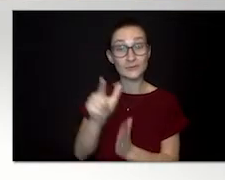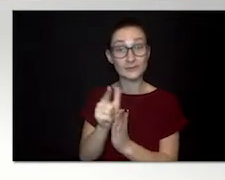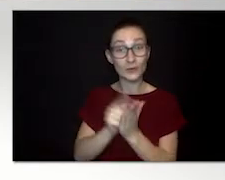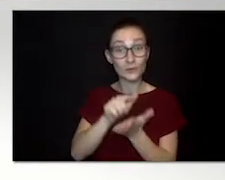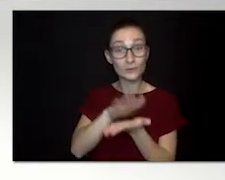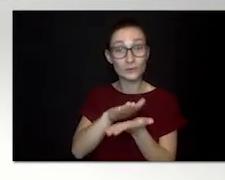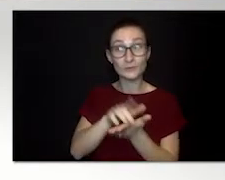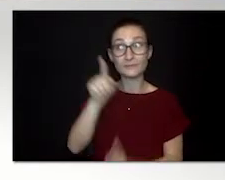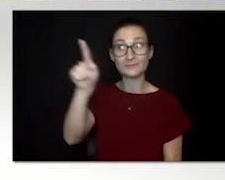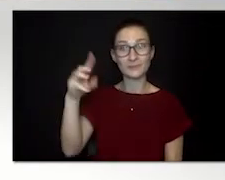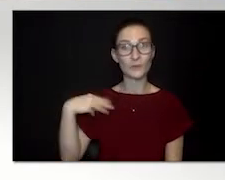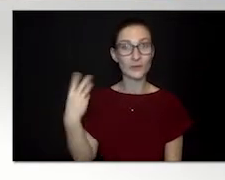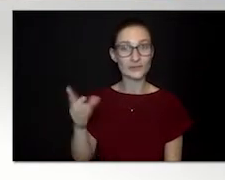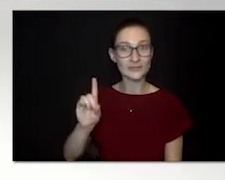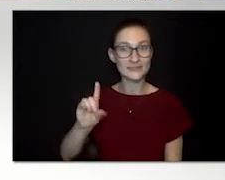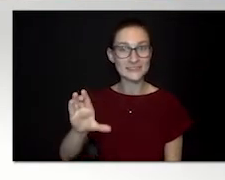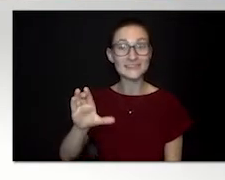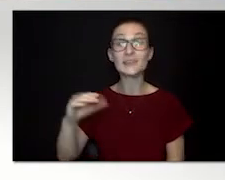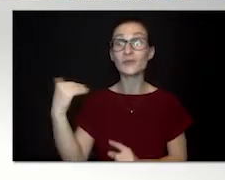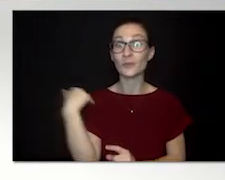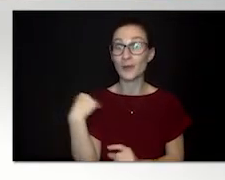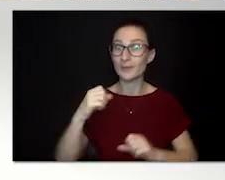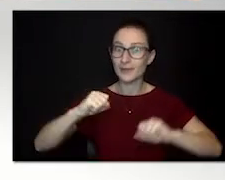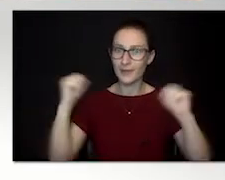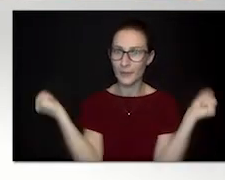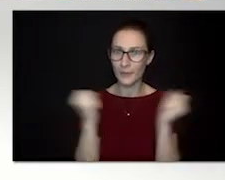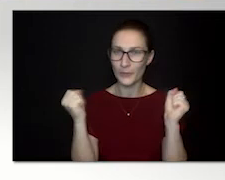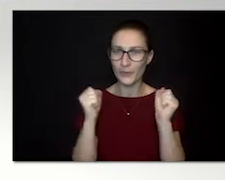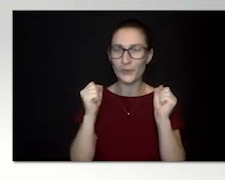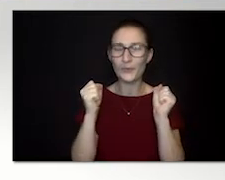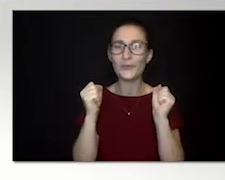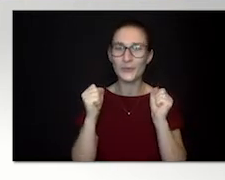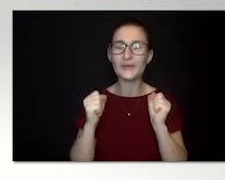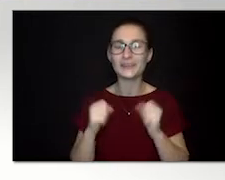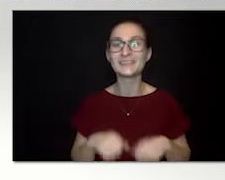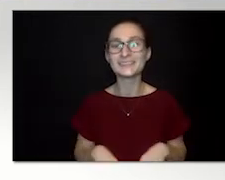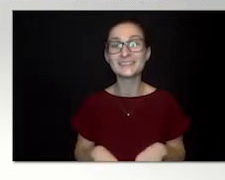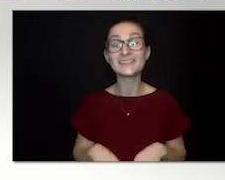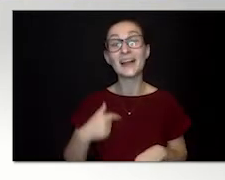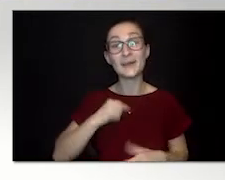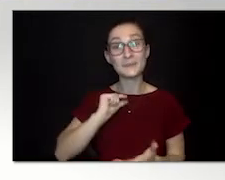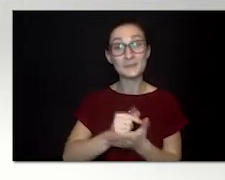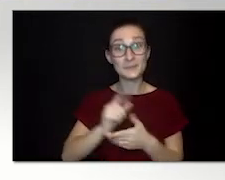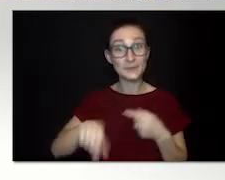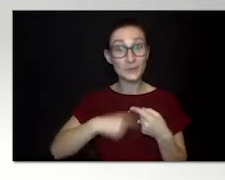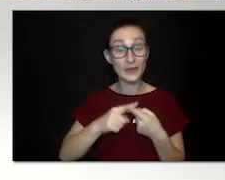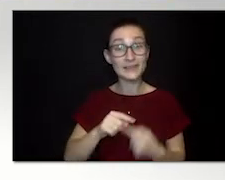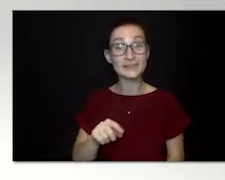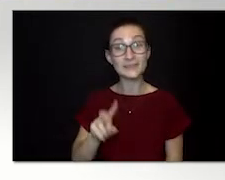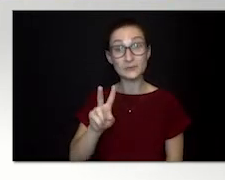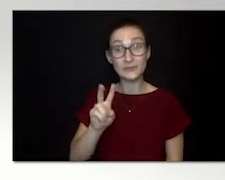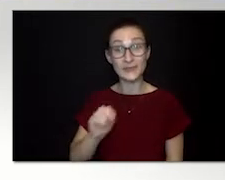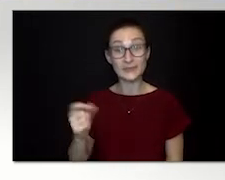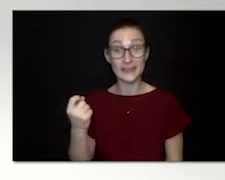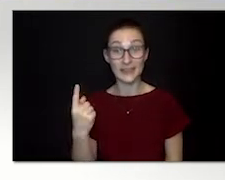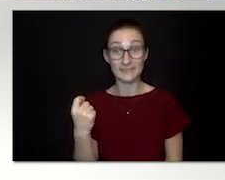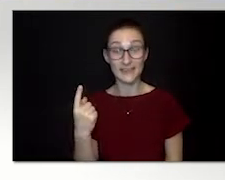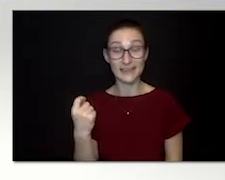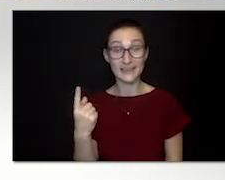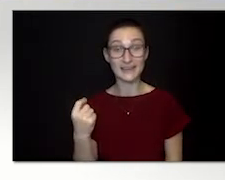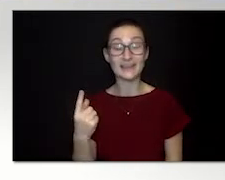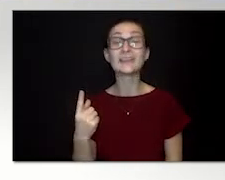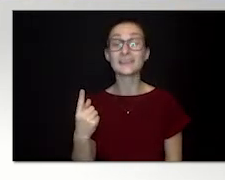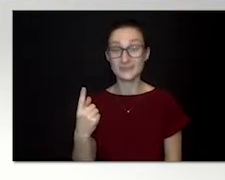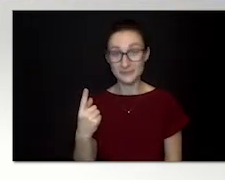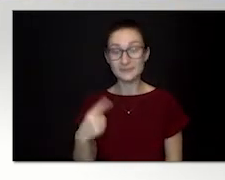Law School in DC and remembered how bad winters are. So I graduated in 2011, moved back to